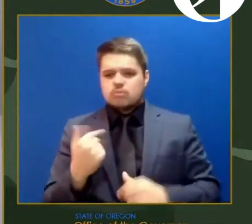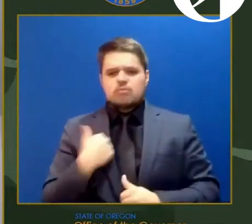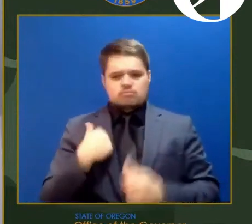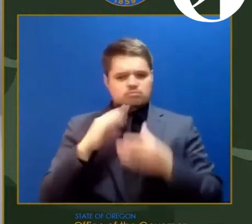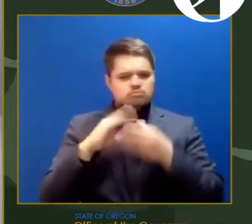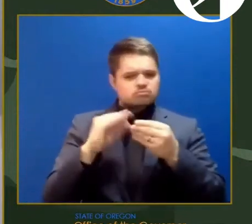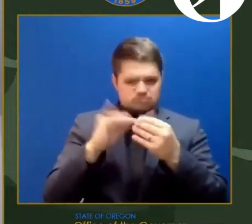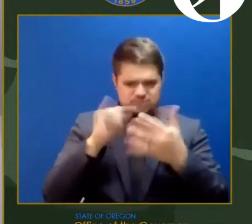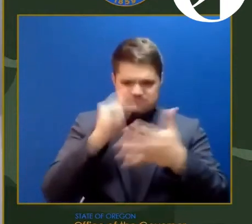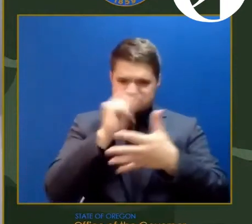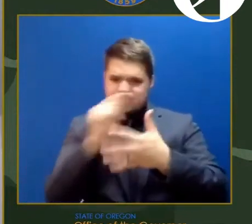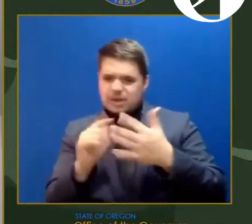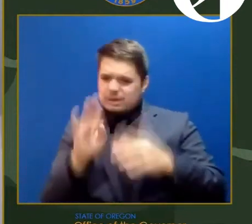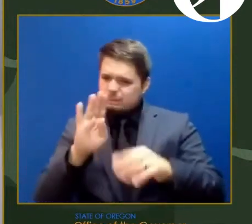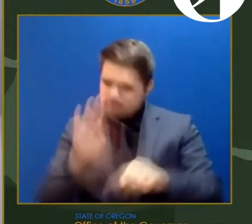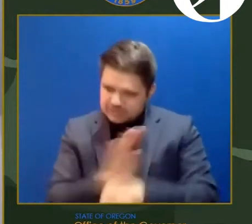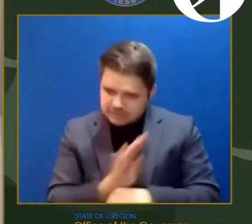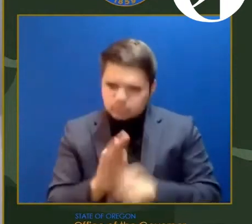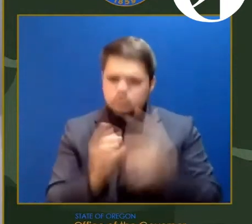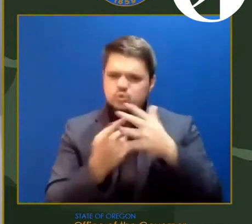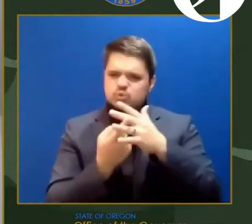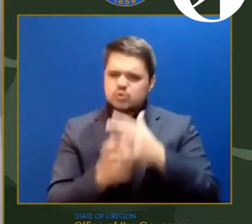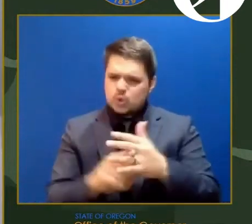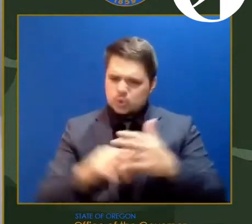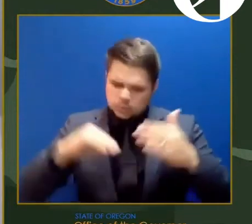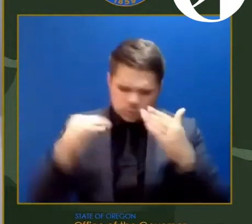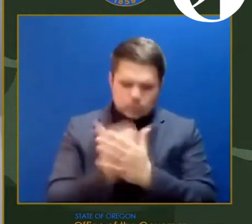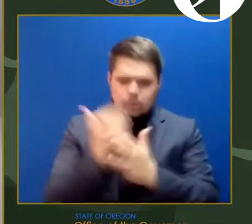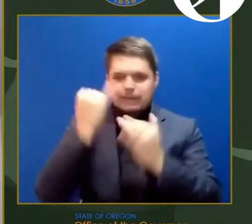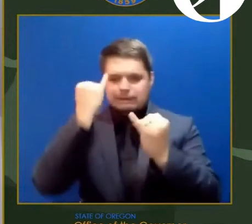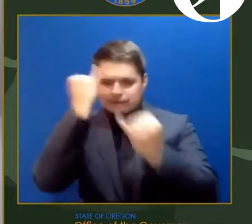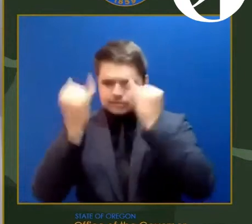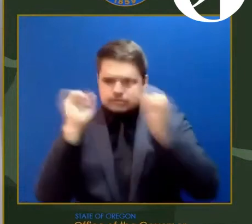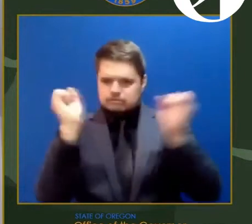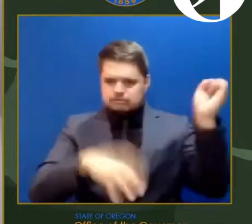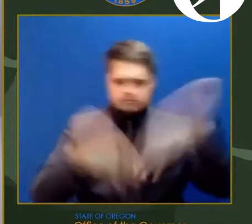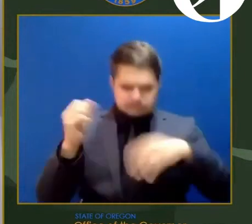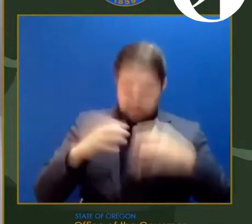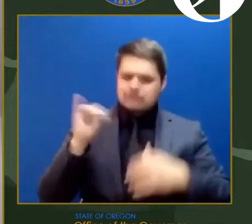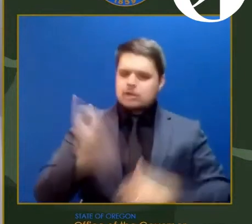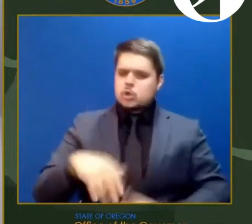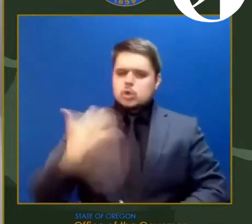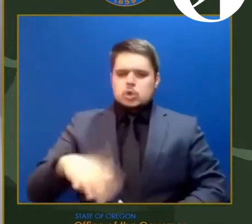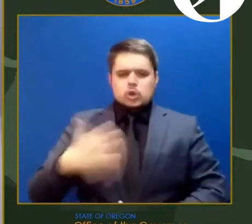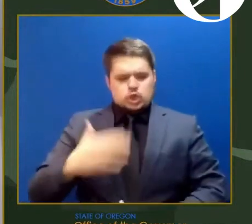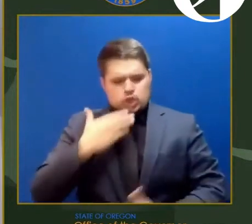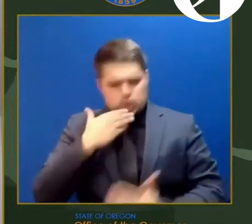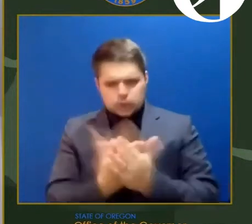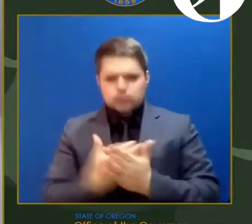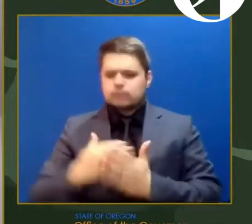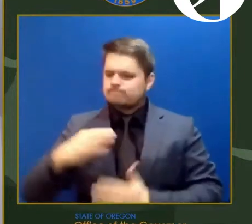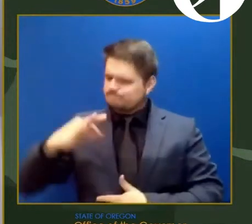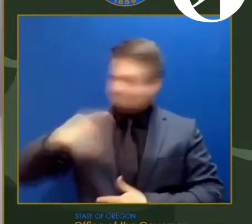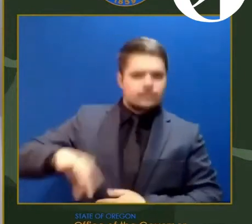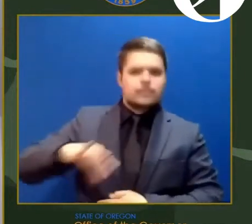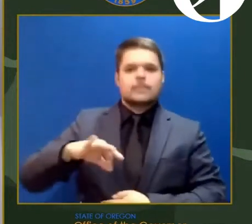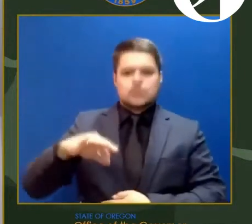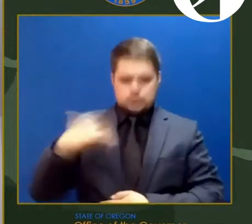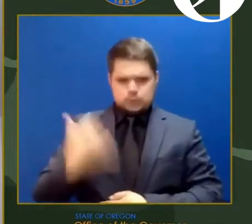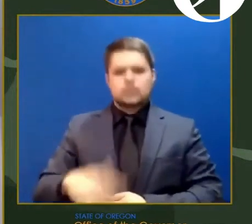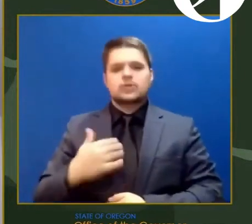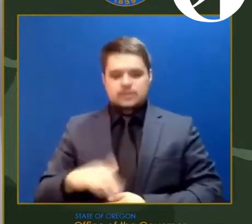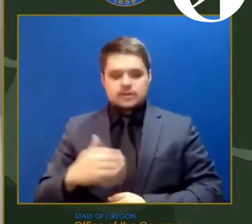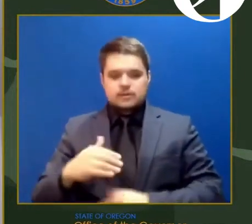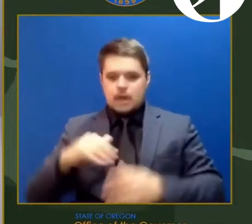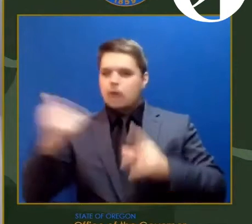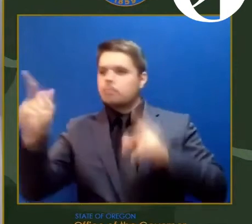being trailblazers. But also it's really exciting to get to bring in this other perspective that is also taking into